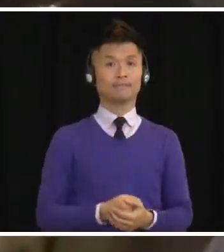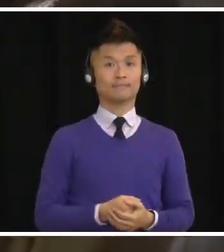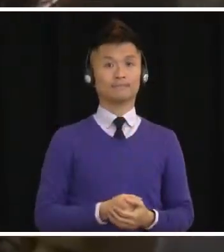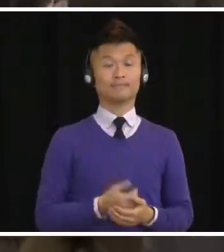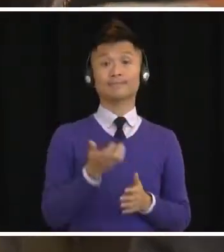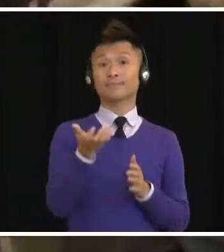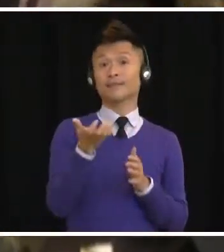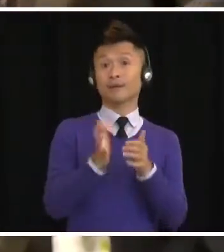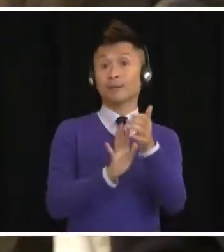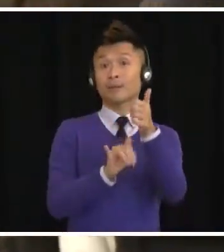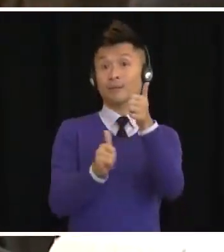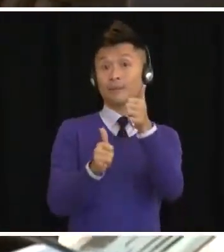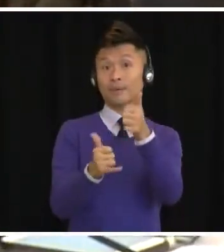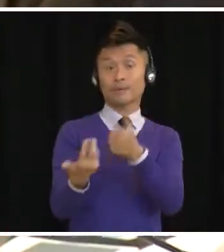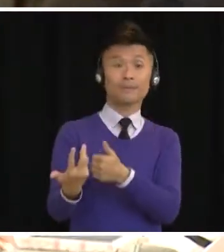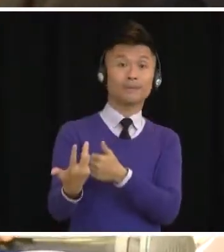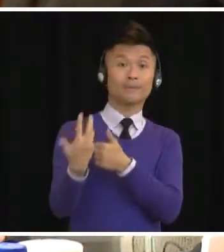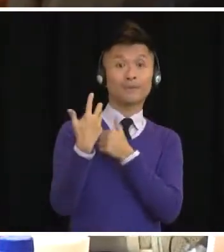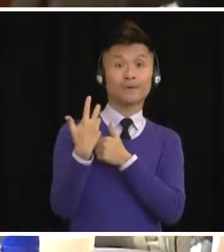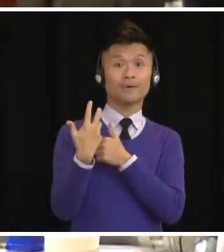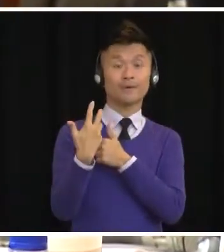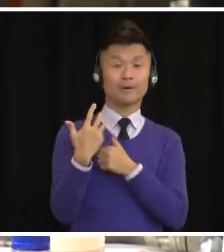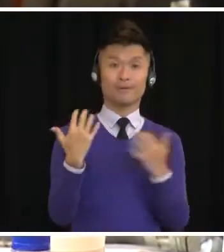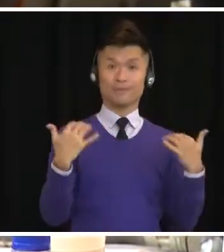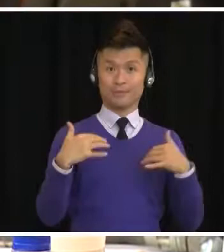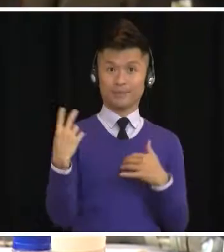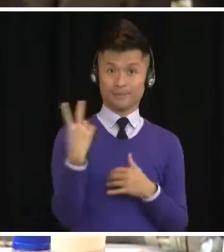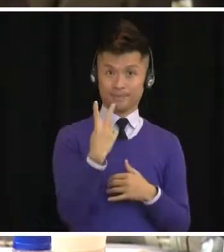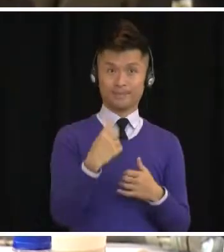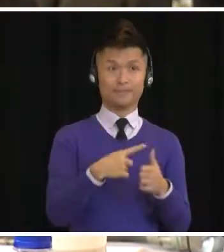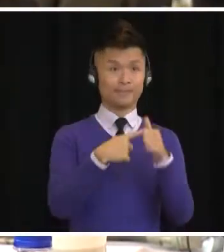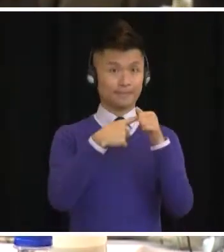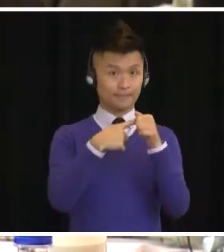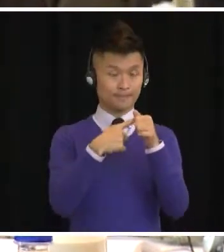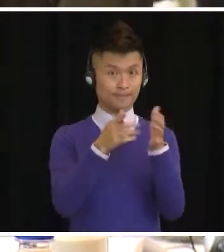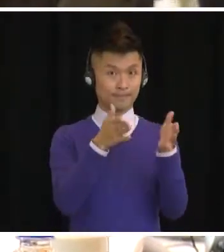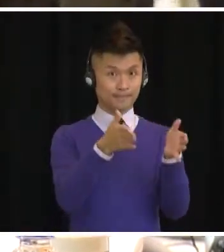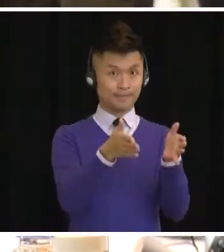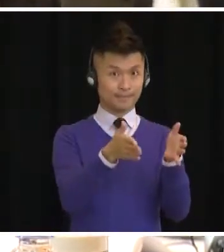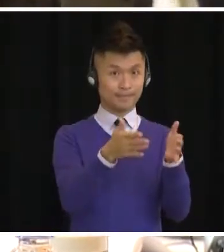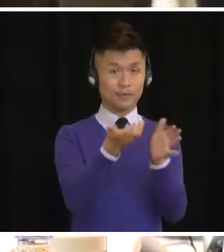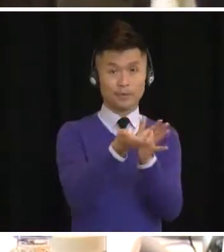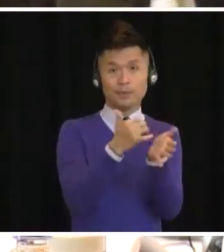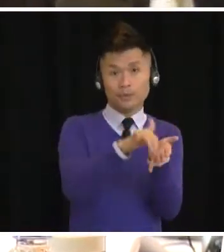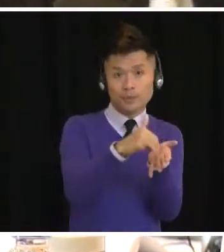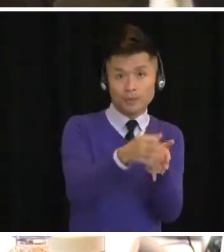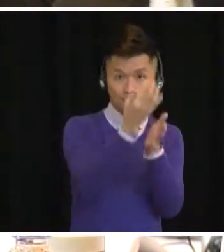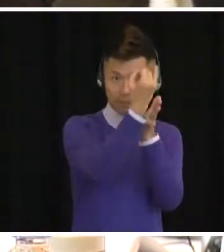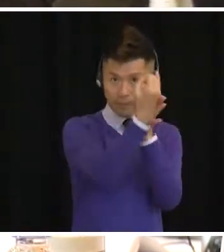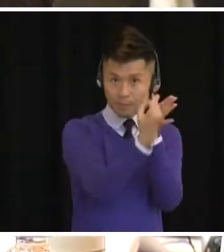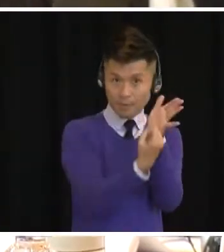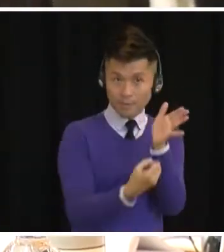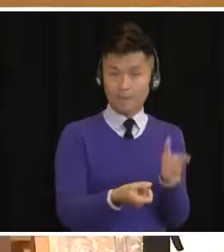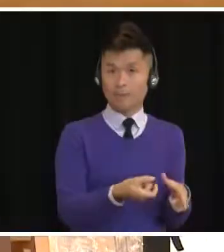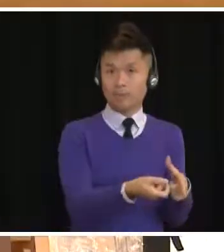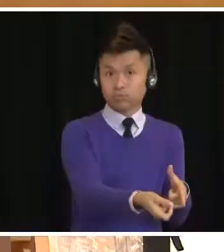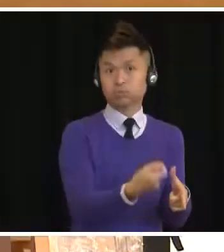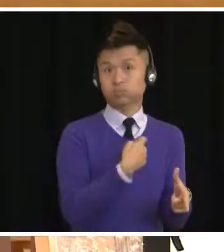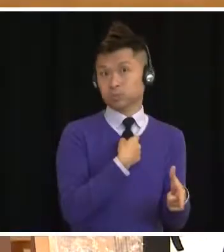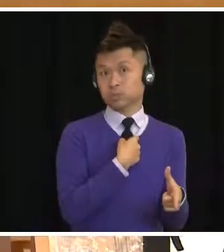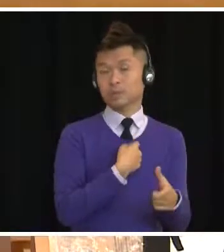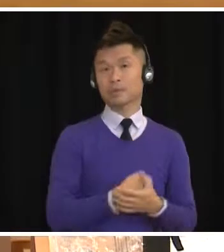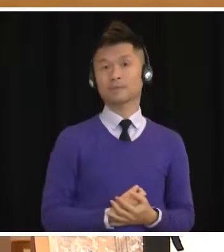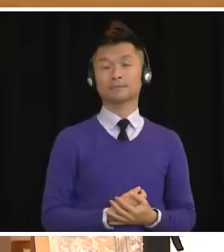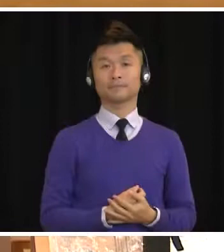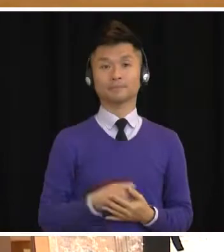How about Social and Family Affairs Administration? Okay, I think there are two questions that I am going to respond. First one is